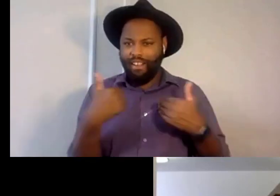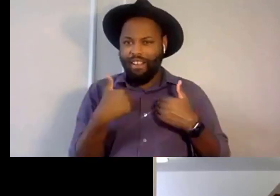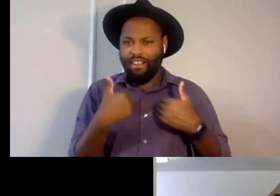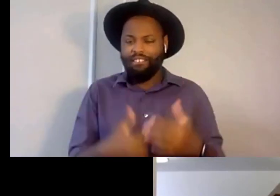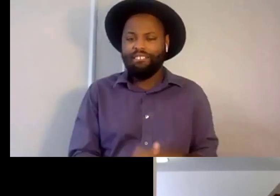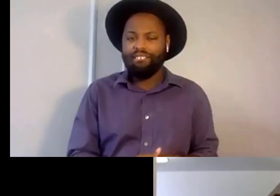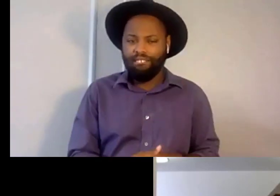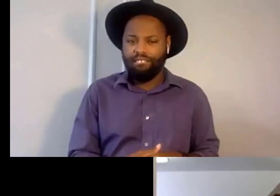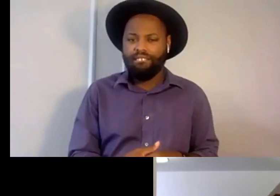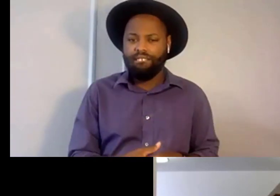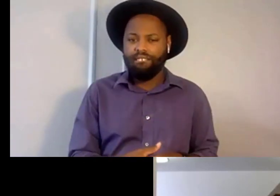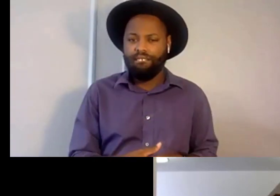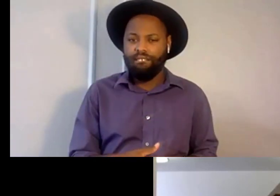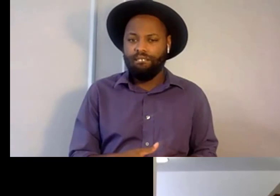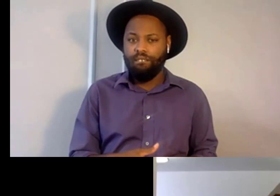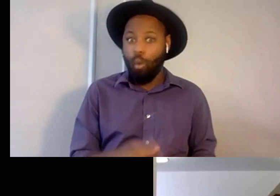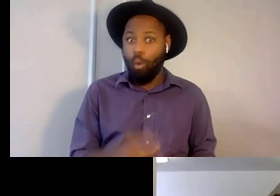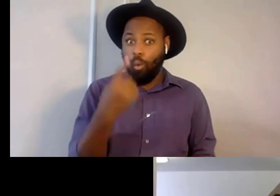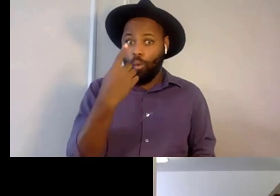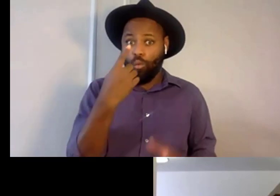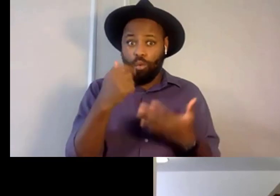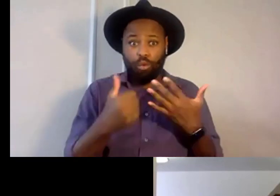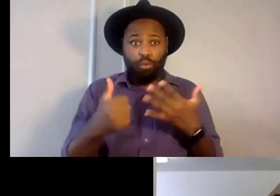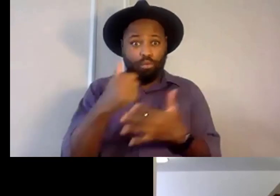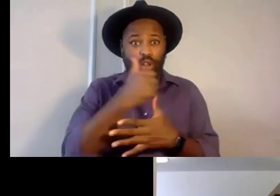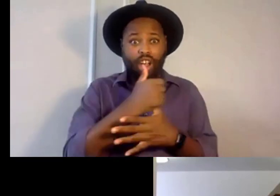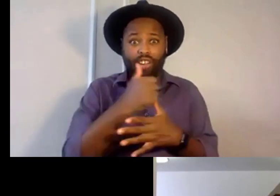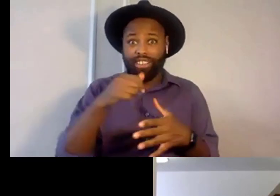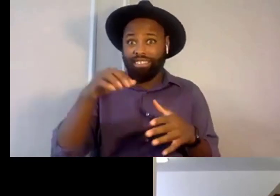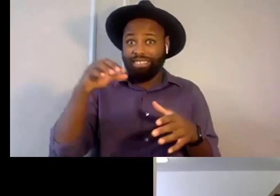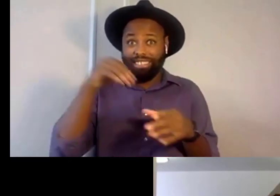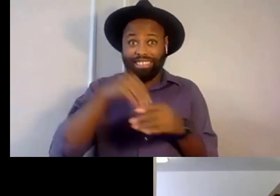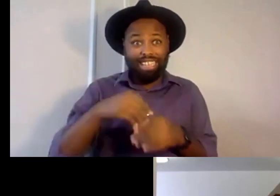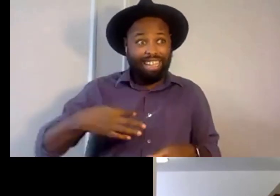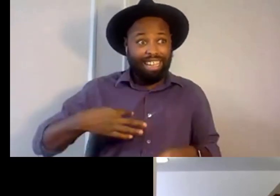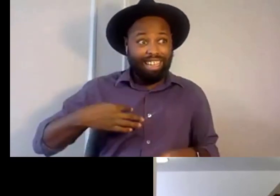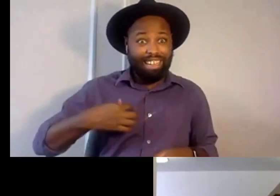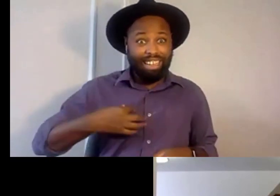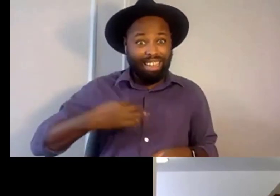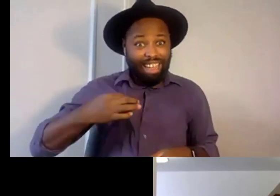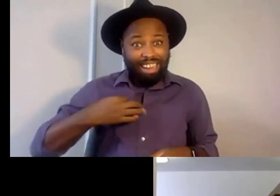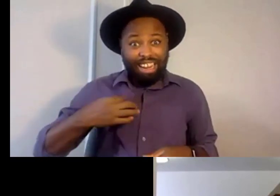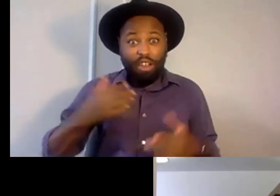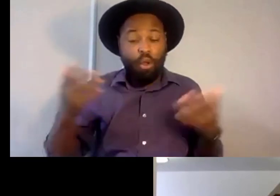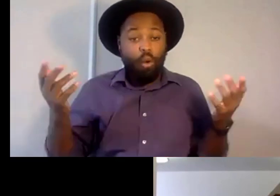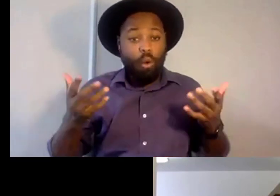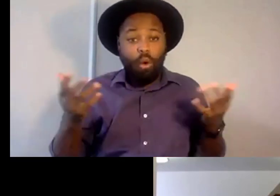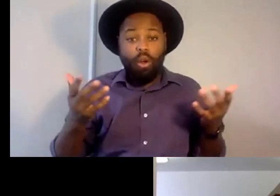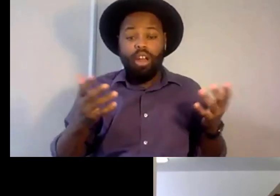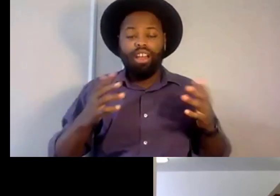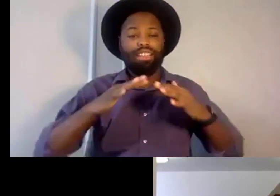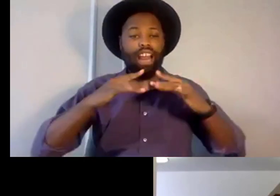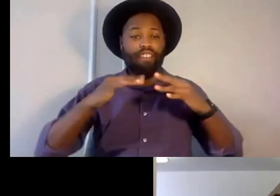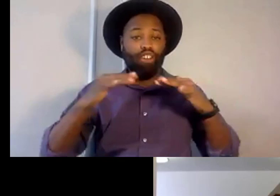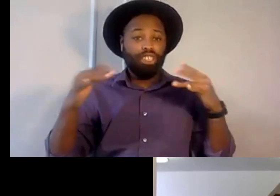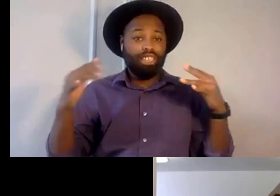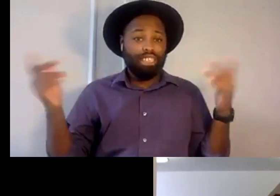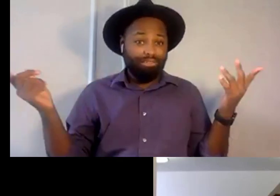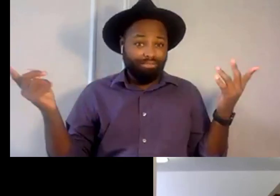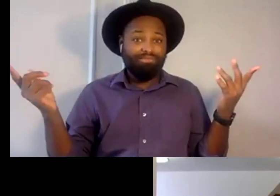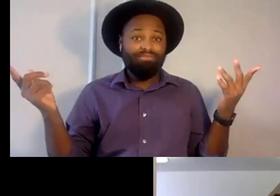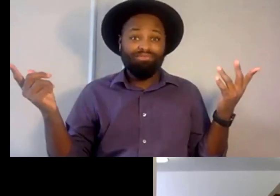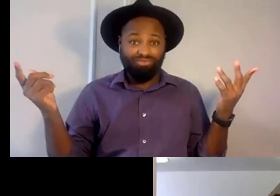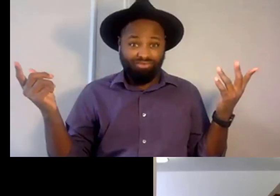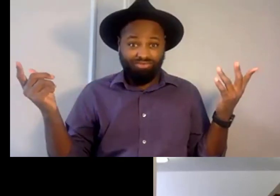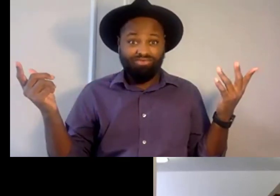One of the priorities in candidates that we look at is diversity. We are trying